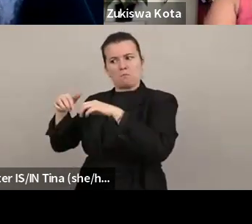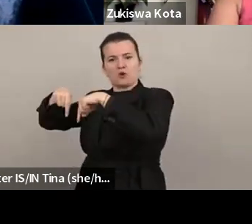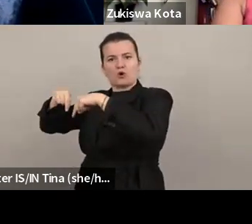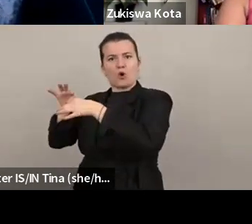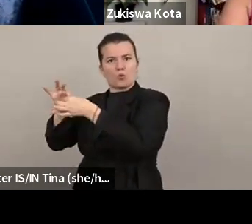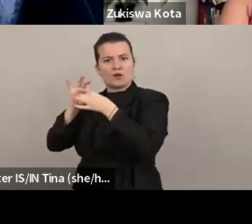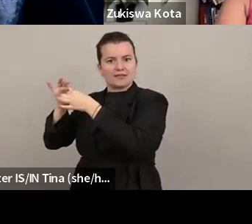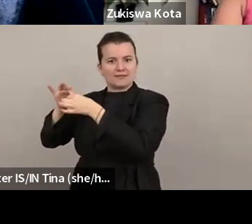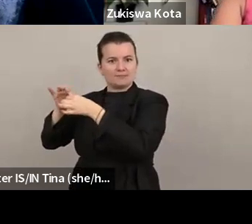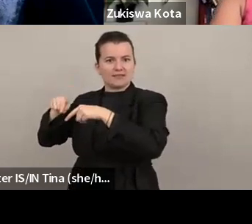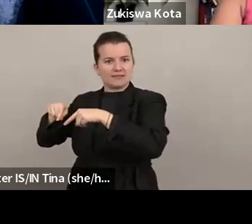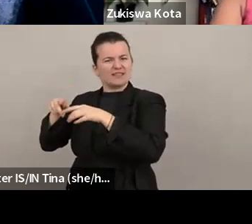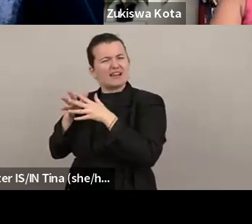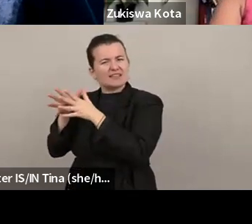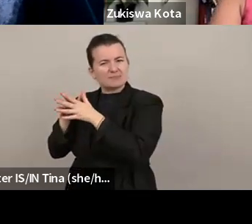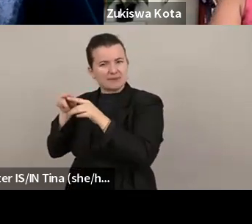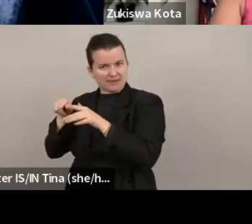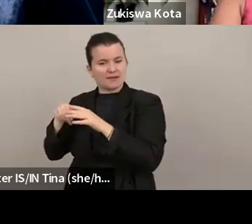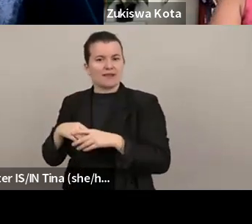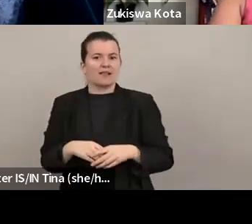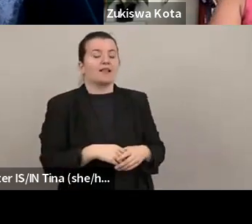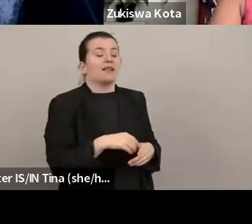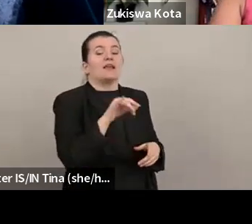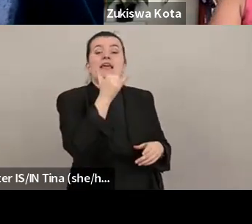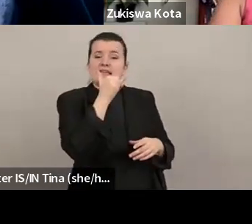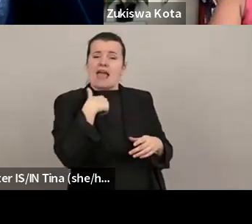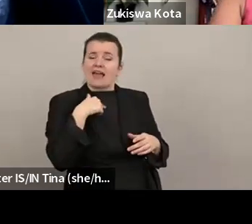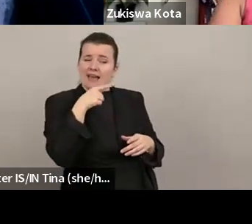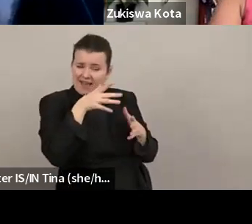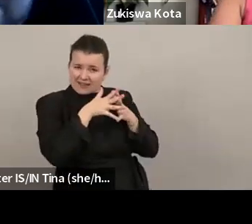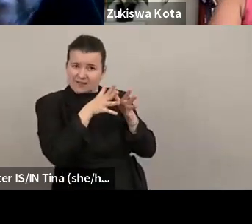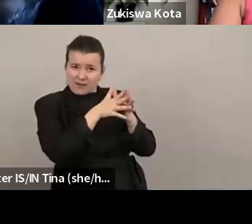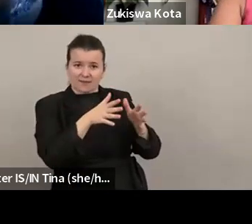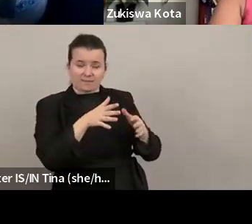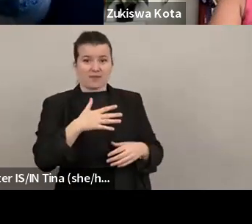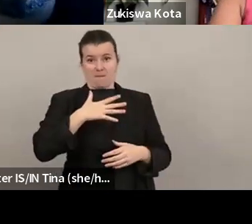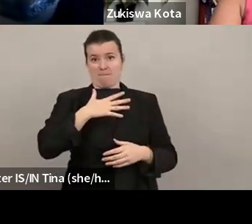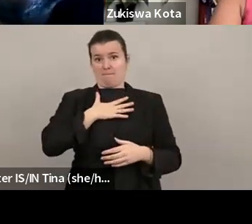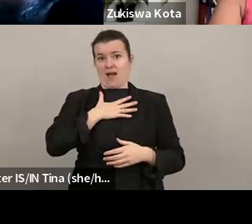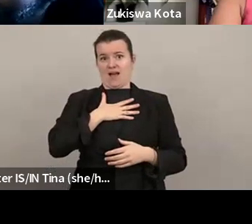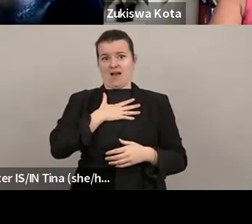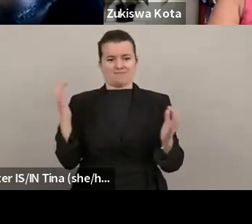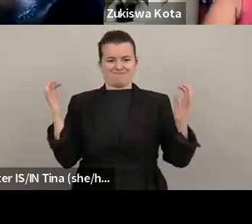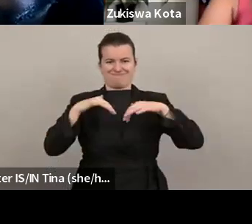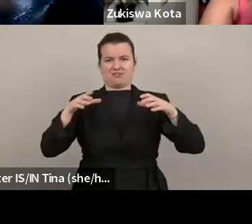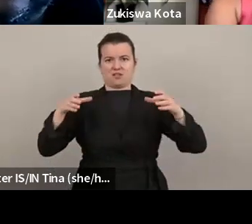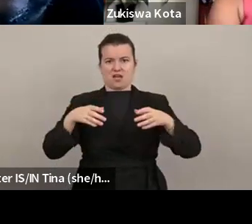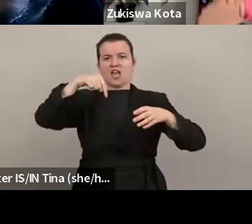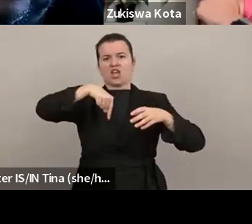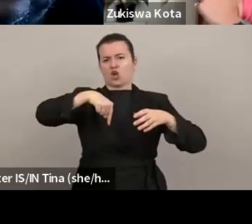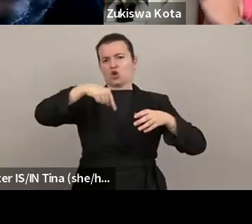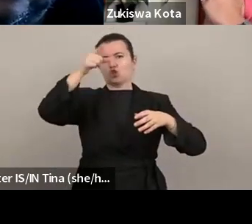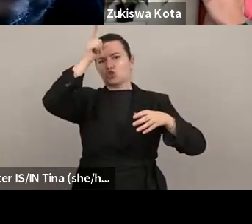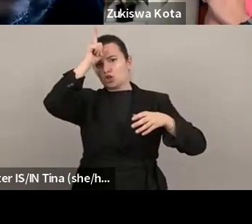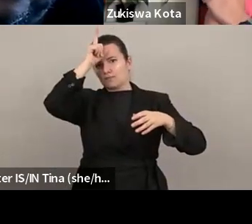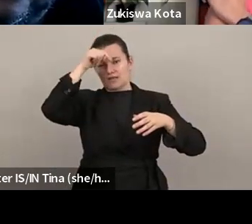Yeah, I hope I can contribute in a way that what I experience also in our co-working space here, that people meet that